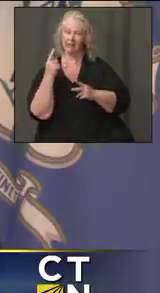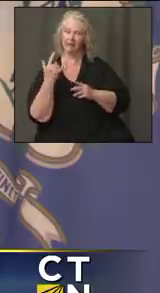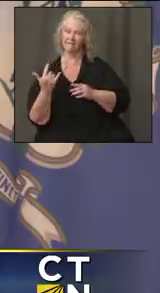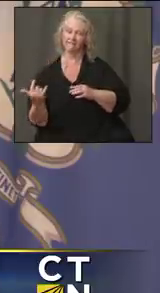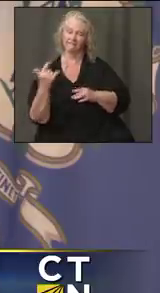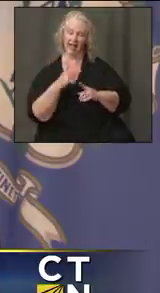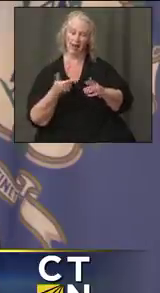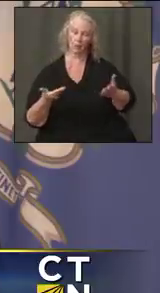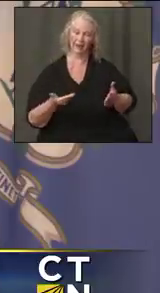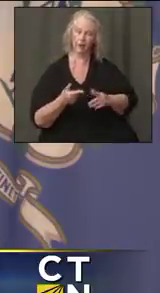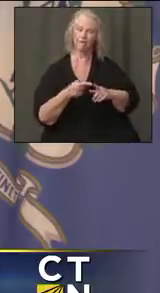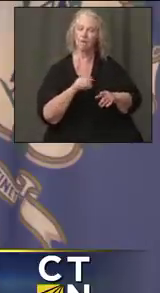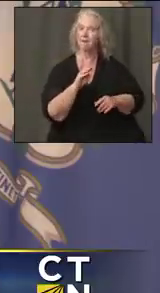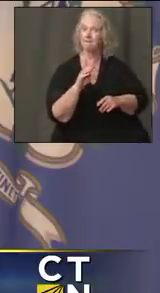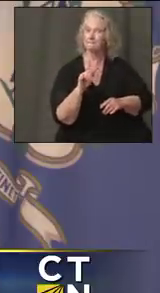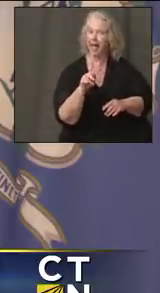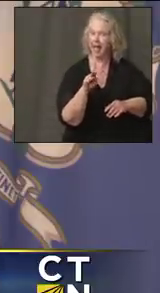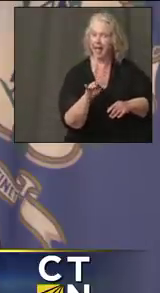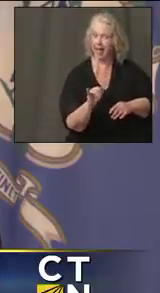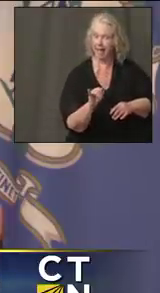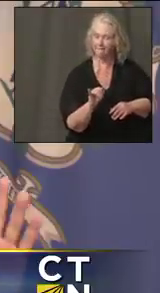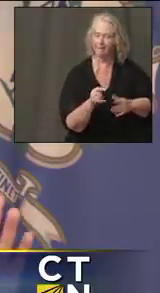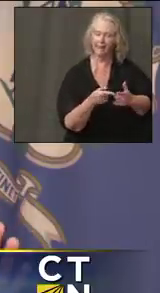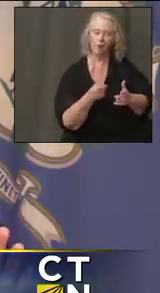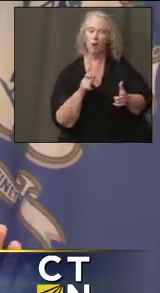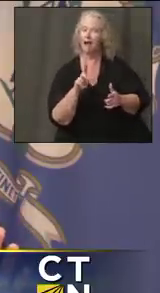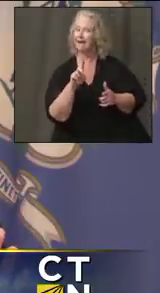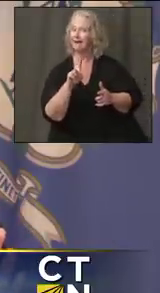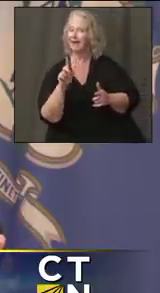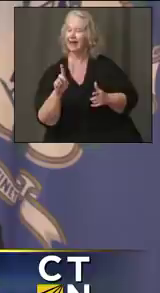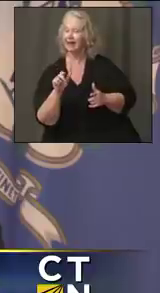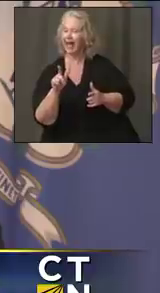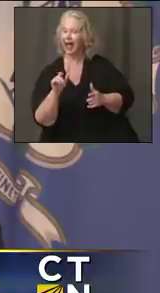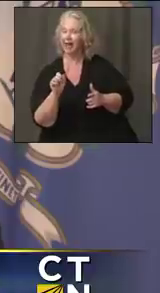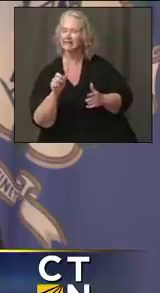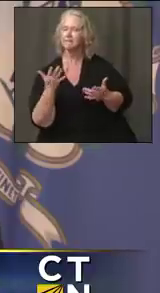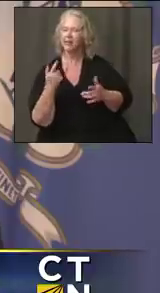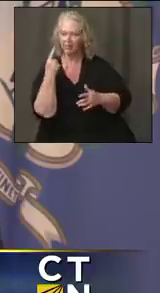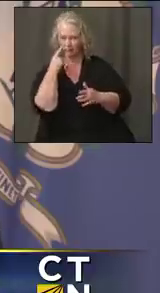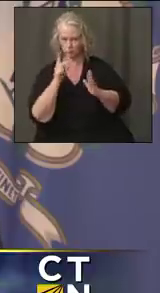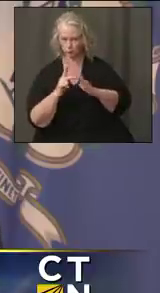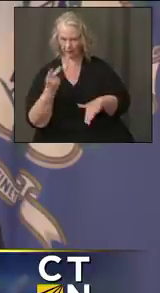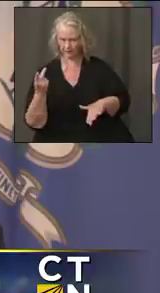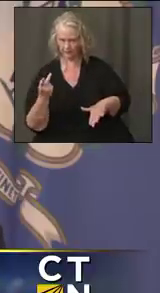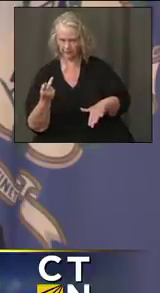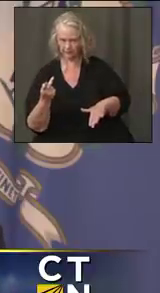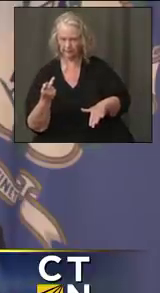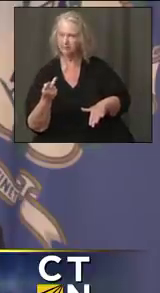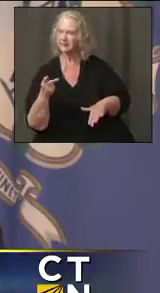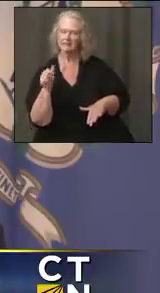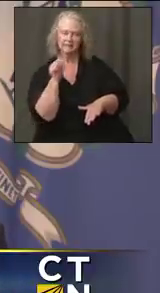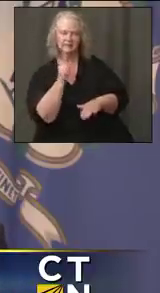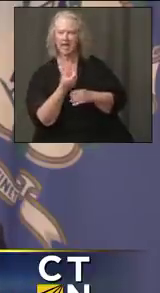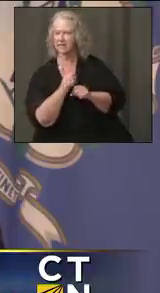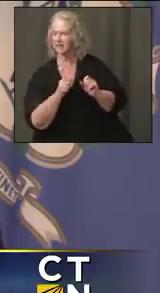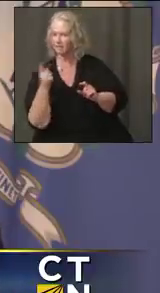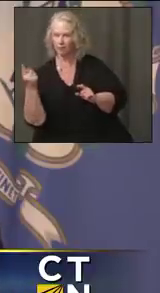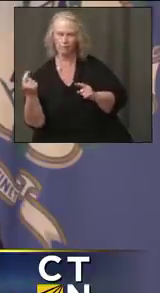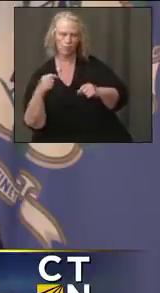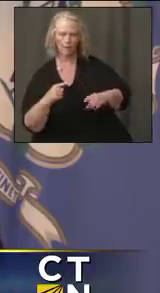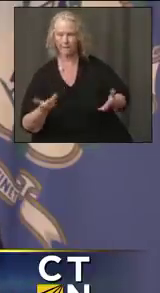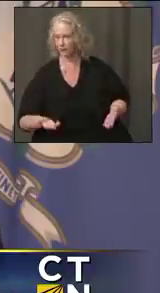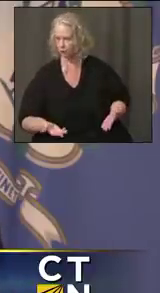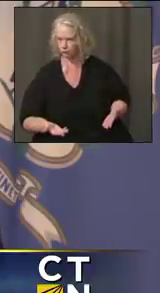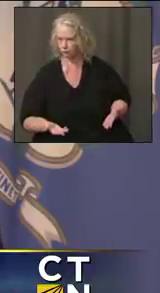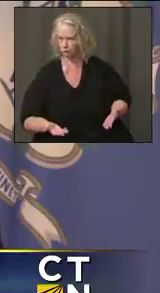Miami Beach or Dallas, Fort Worth, are going to take a pause. They know it's unsafe for them to come here, and we know that right